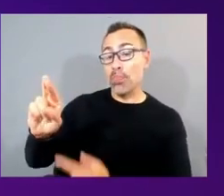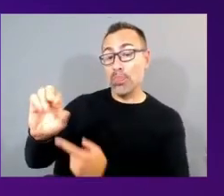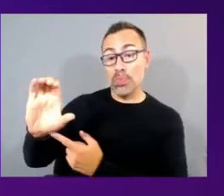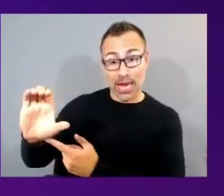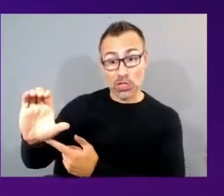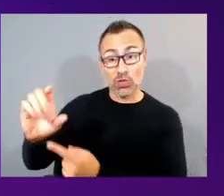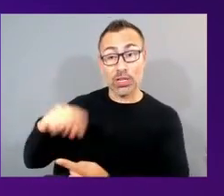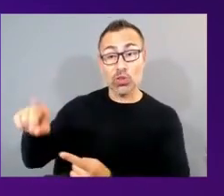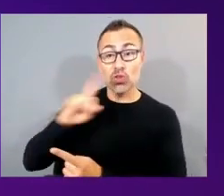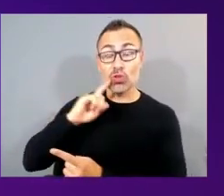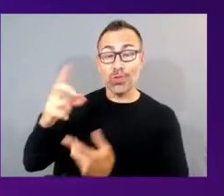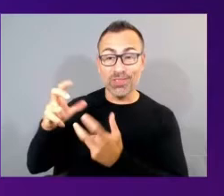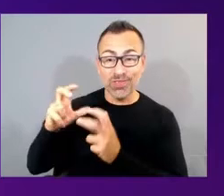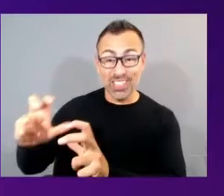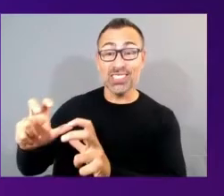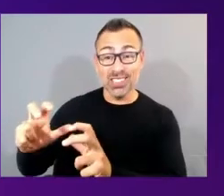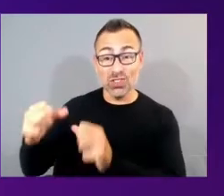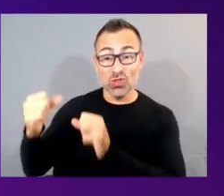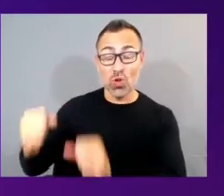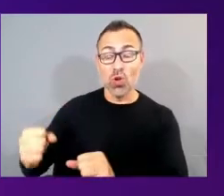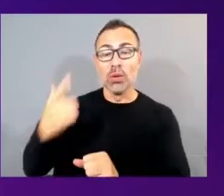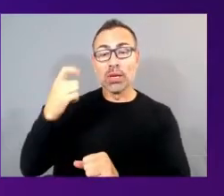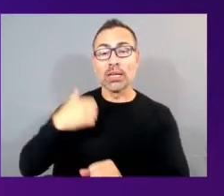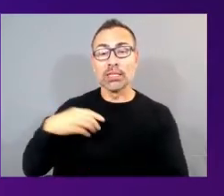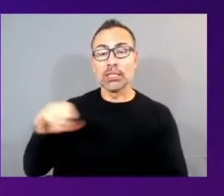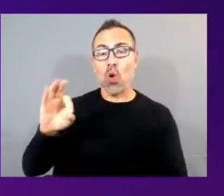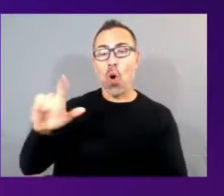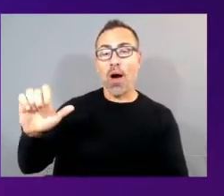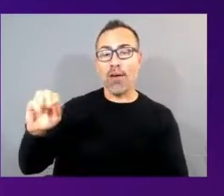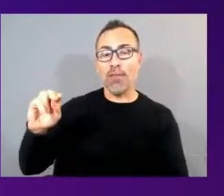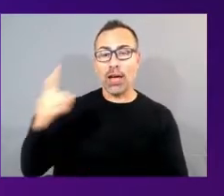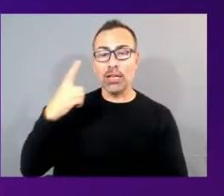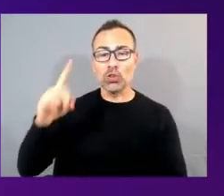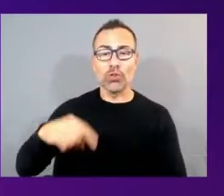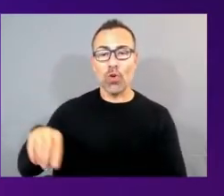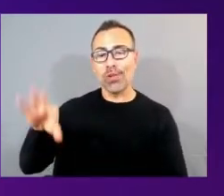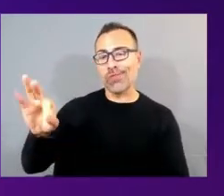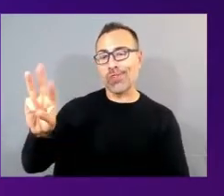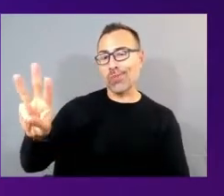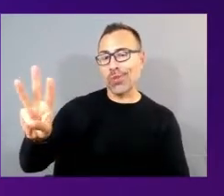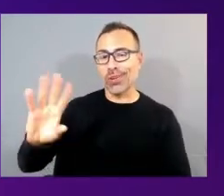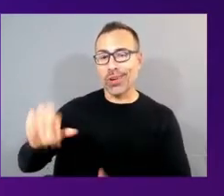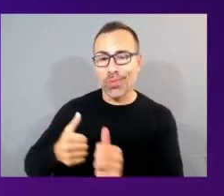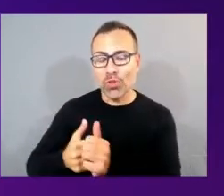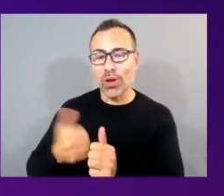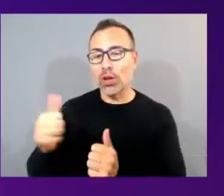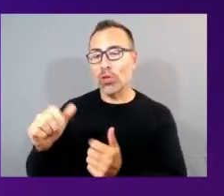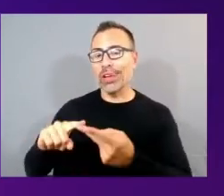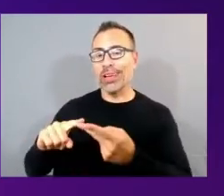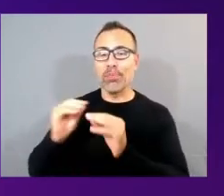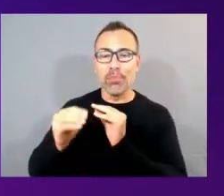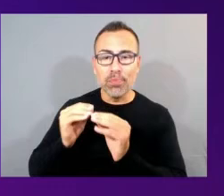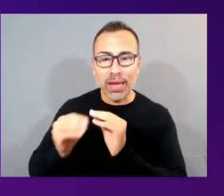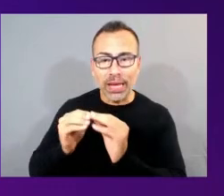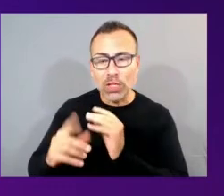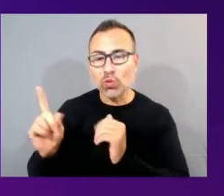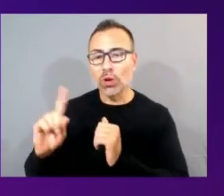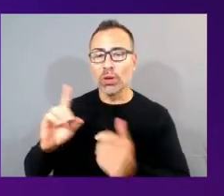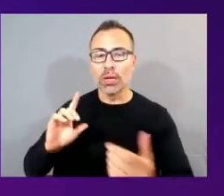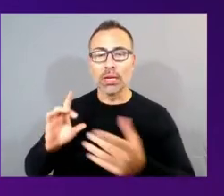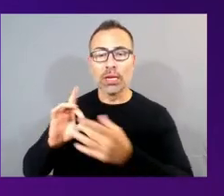devices, and then for firmware upgrade and any maintenance purpose, we connect them to